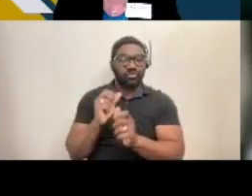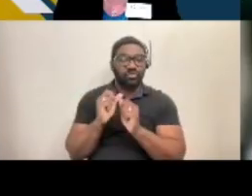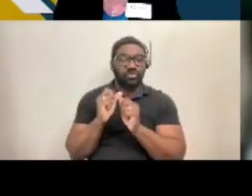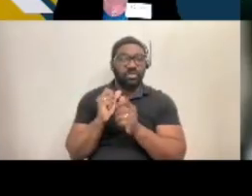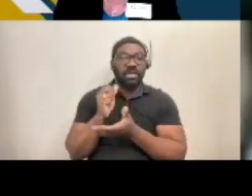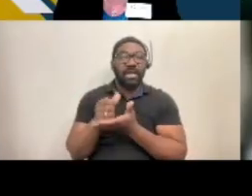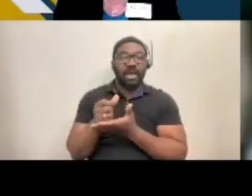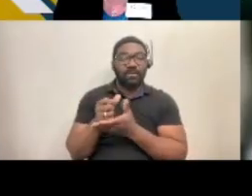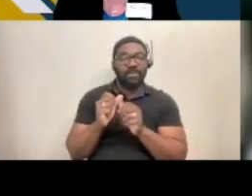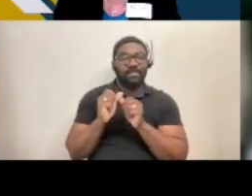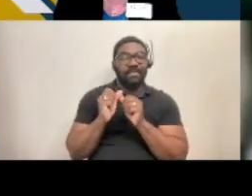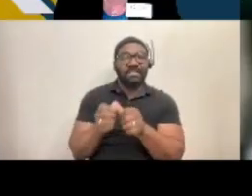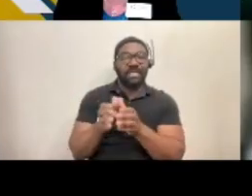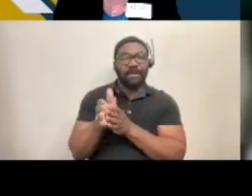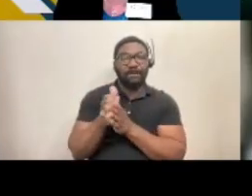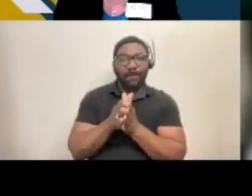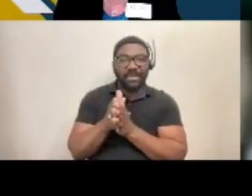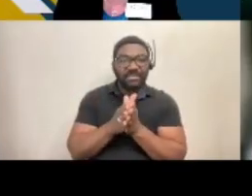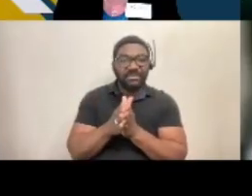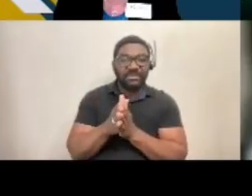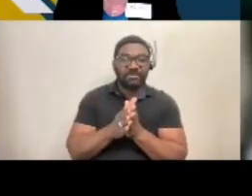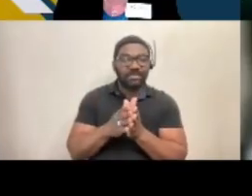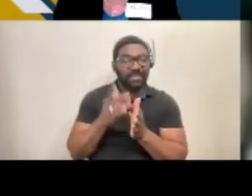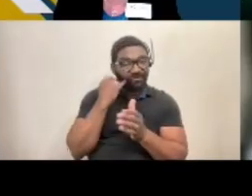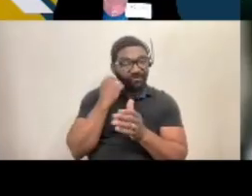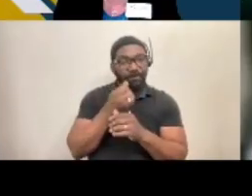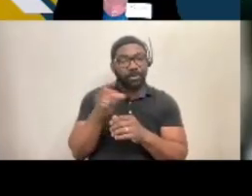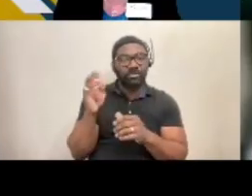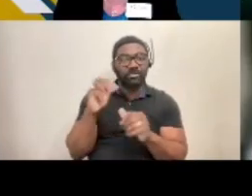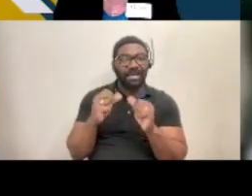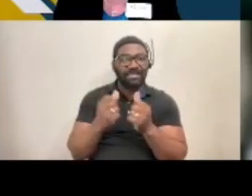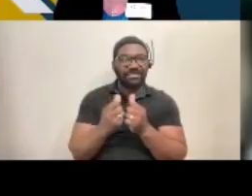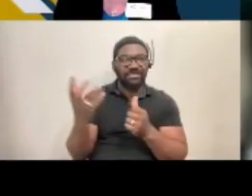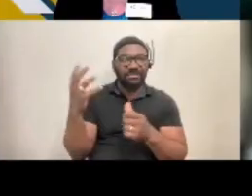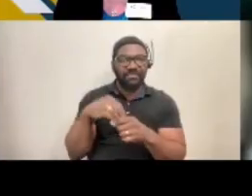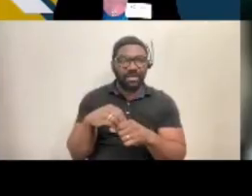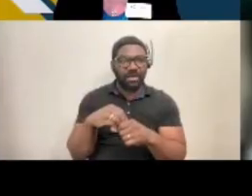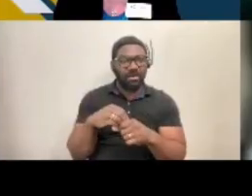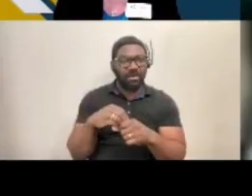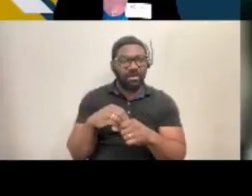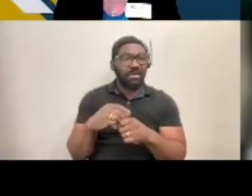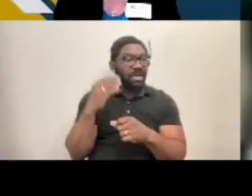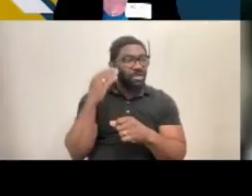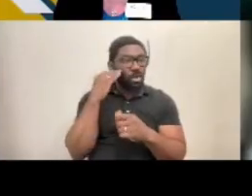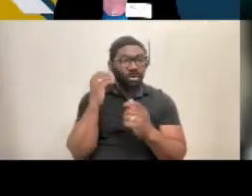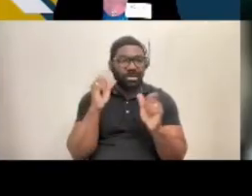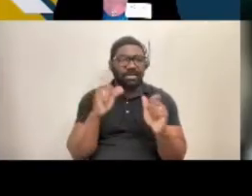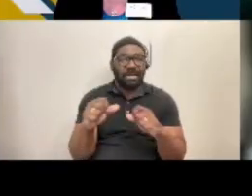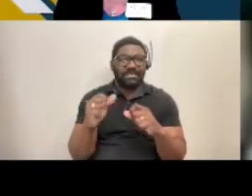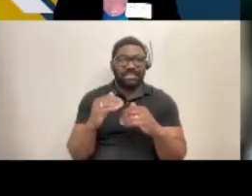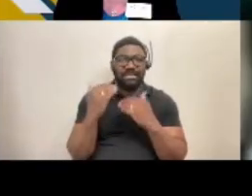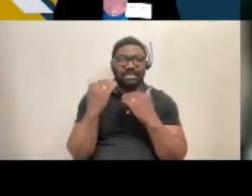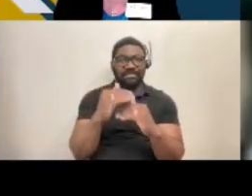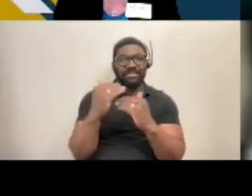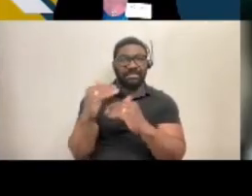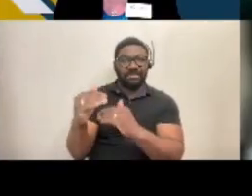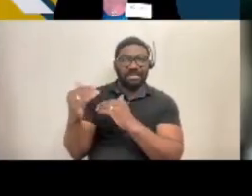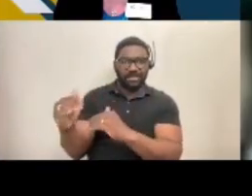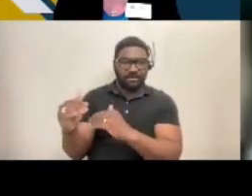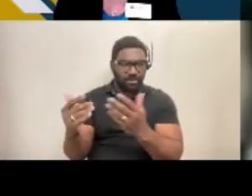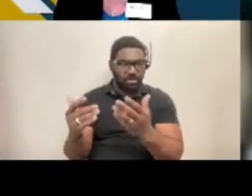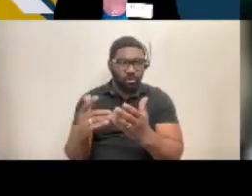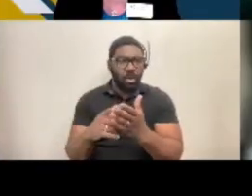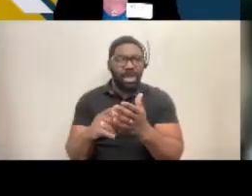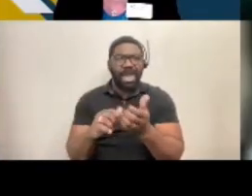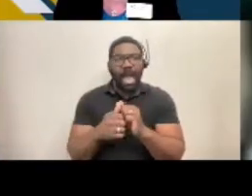are involved, especially because, there's limited capacity that people have? So what have you guys noticed has helped maintain that momentum for you all?